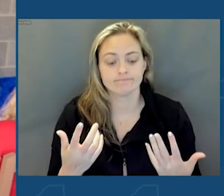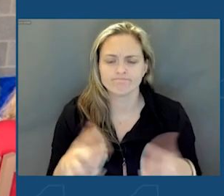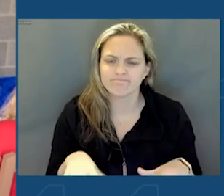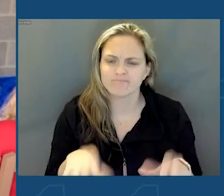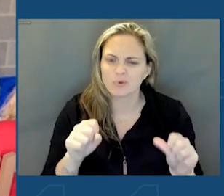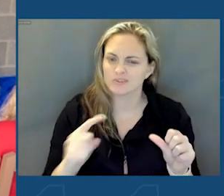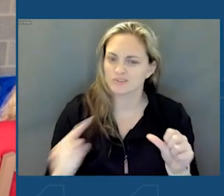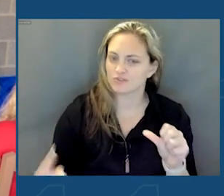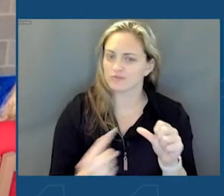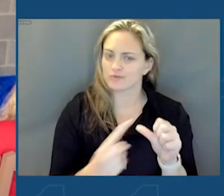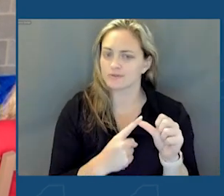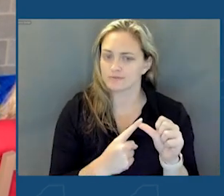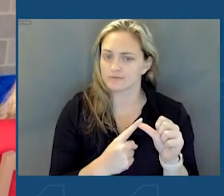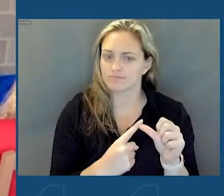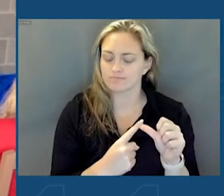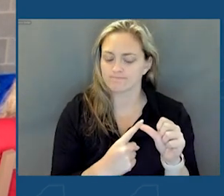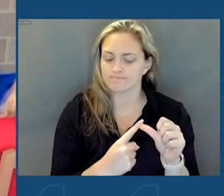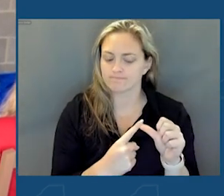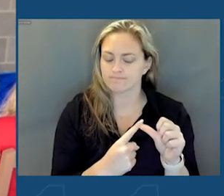first